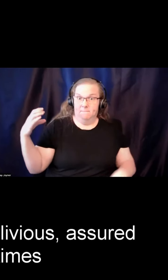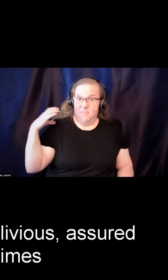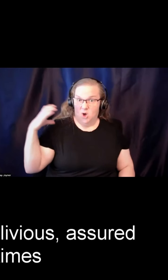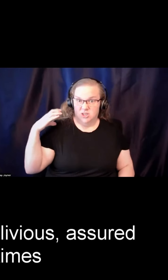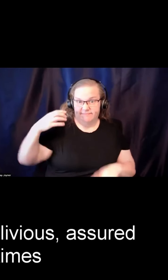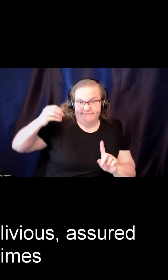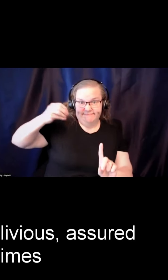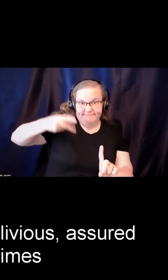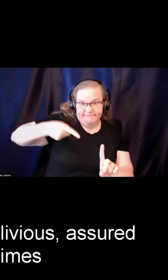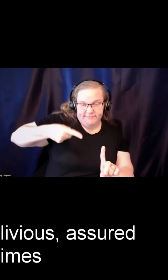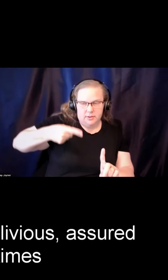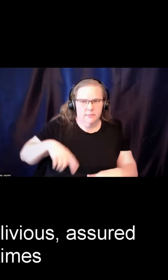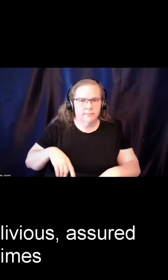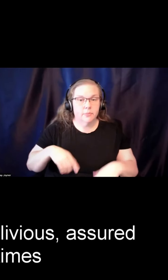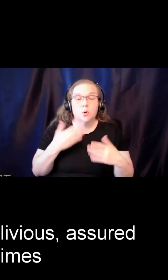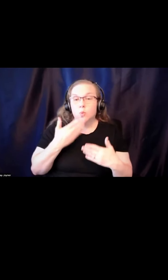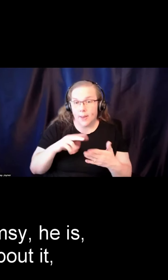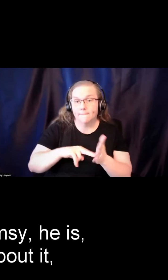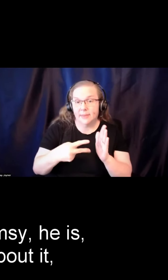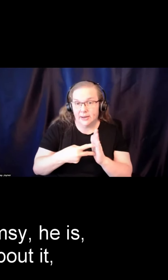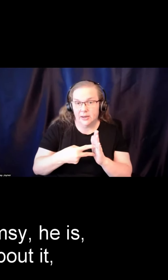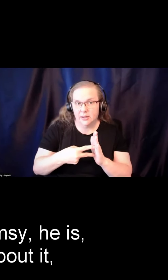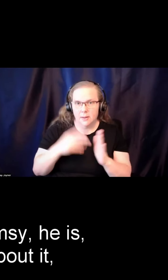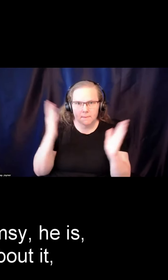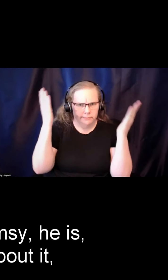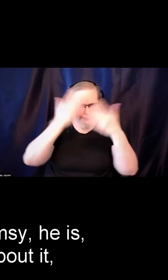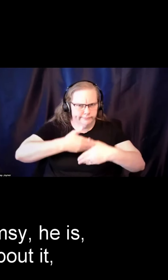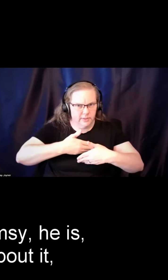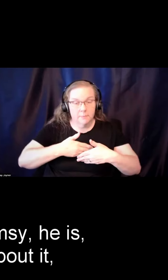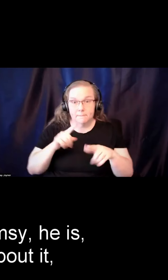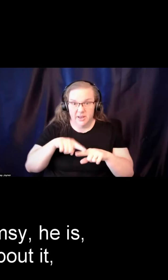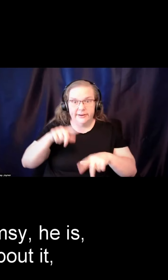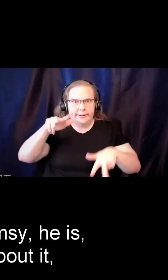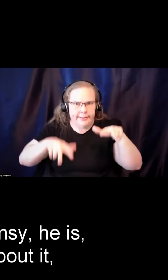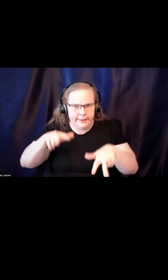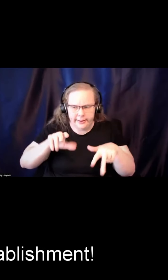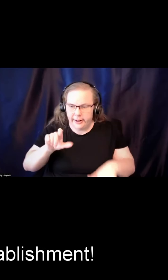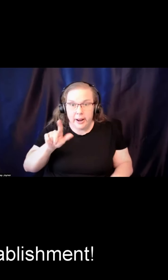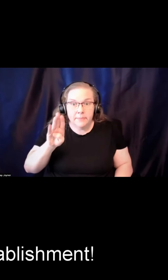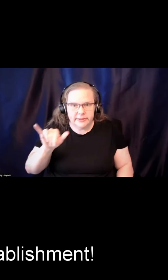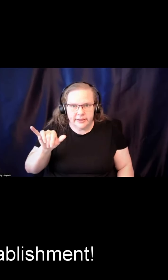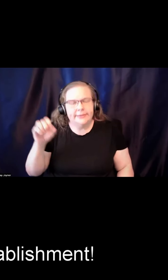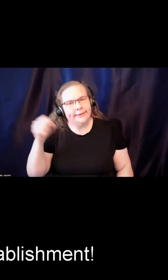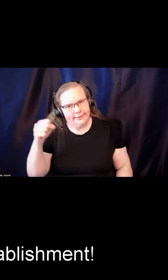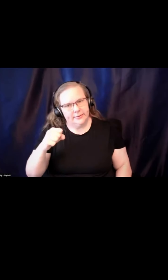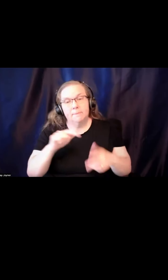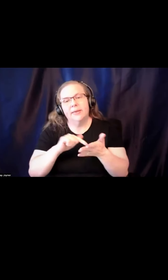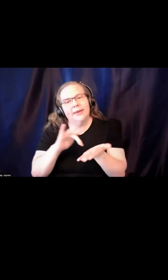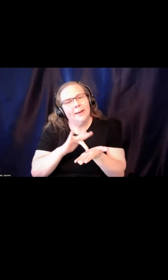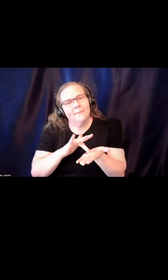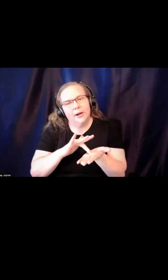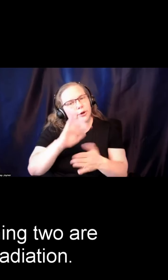yet oblivious, assured yet sometimes alarmingly clumsy, he is, no doubt about it, the medical